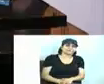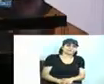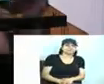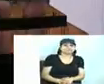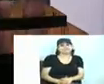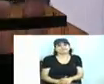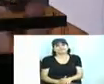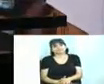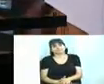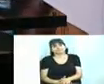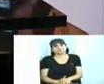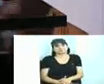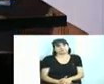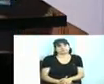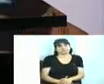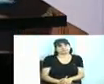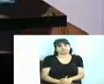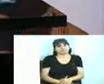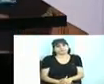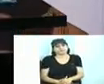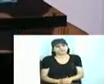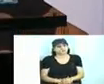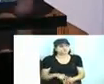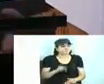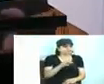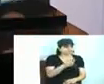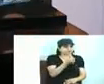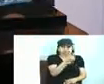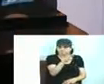explanation. If you want to view